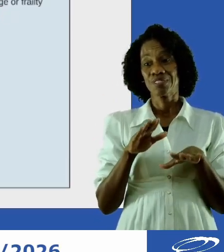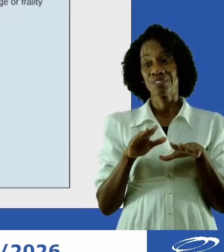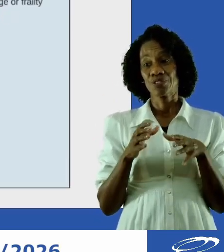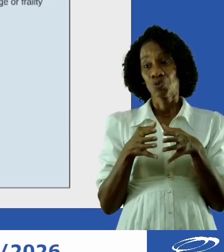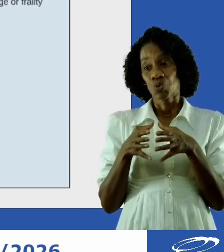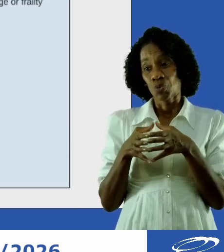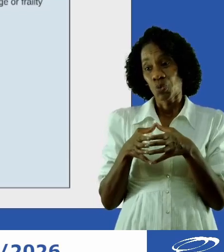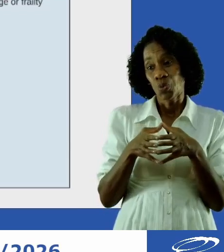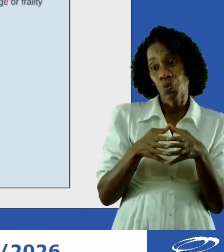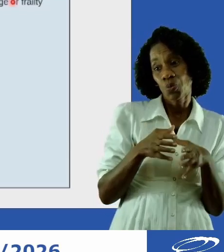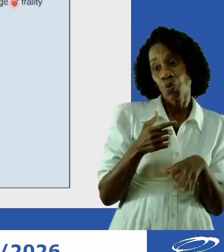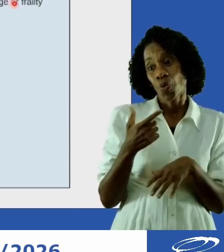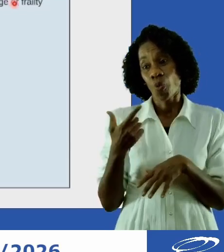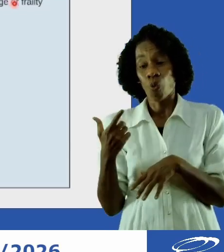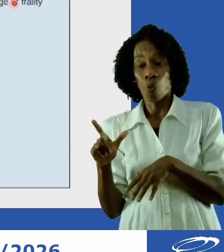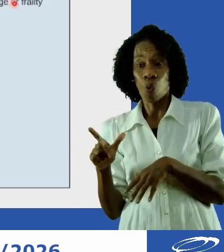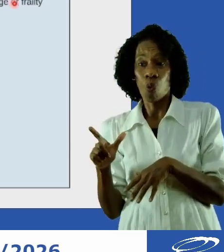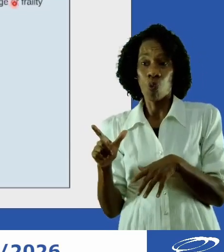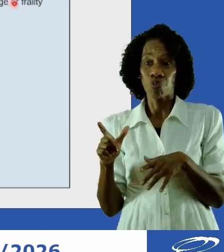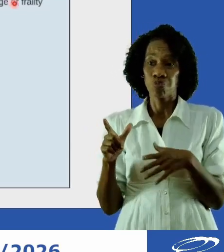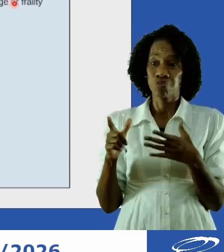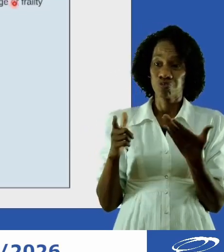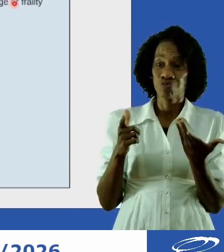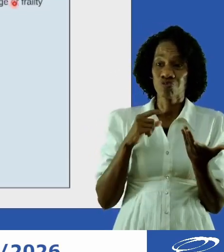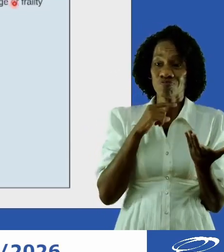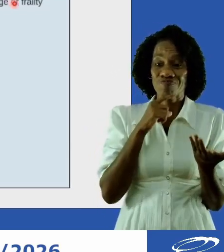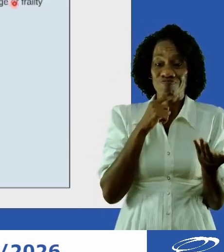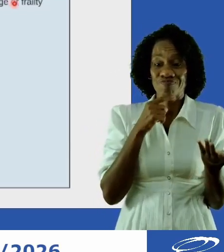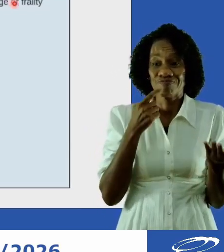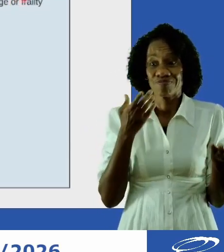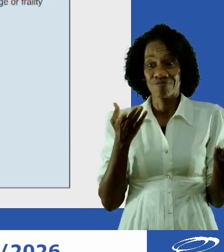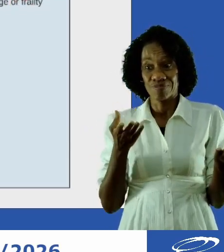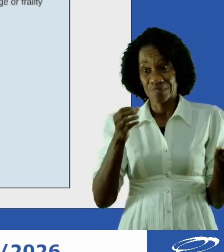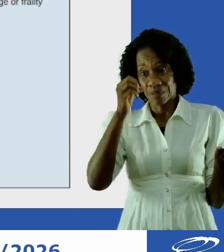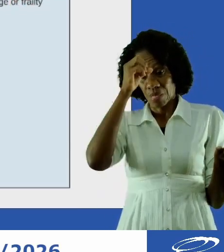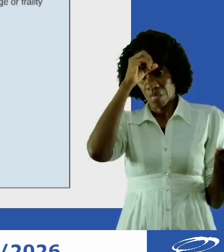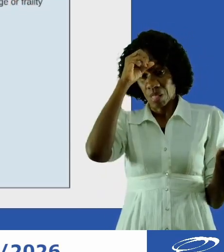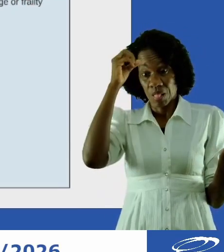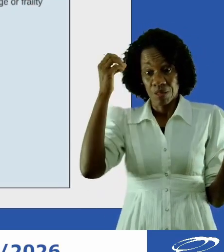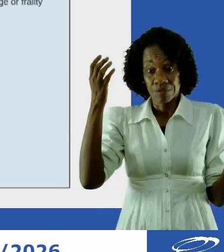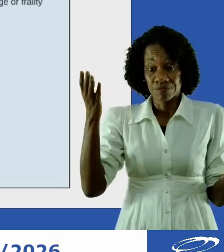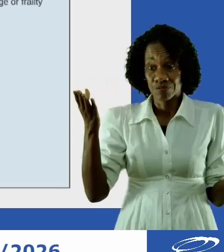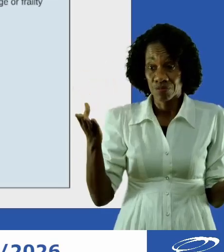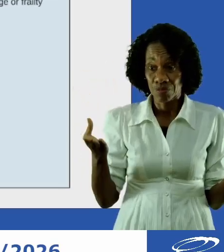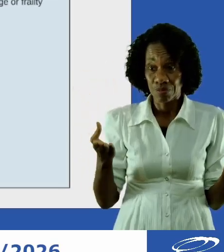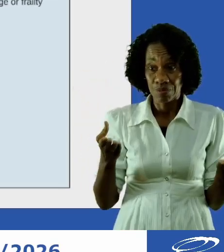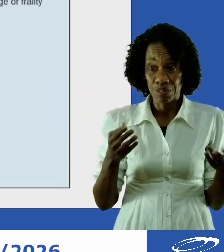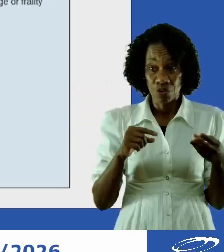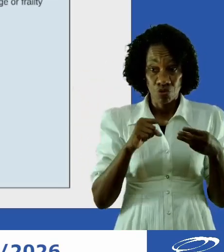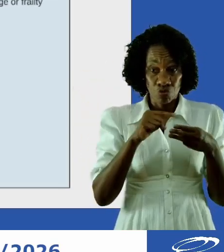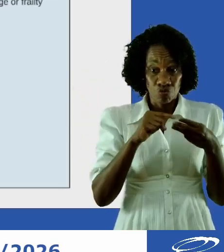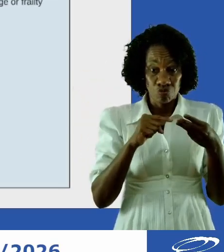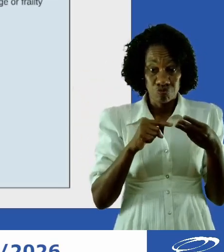age or because of fragility, the physician decide to start suppressive therapy. In